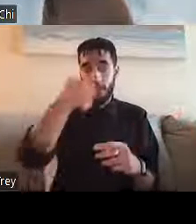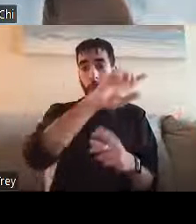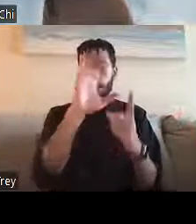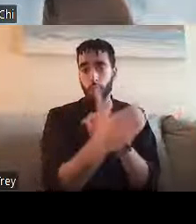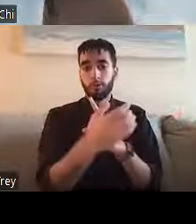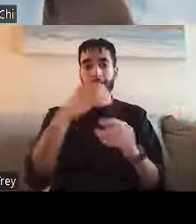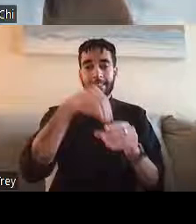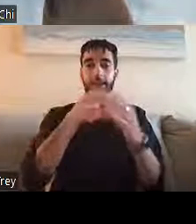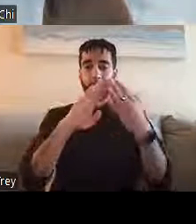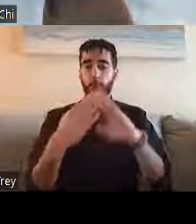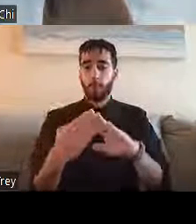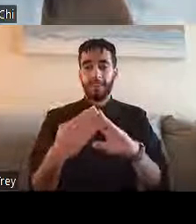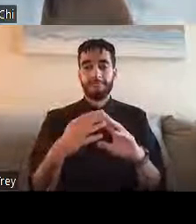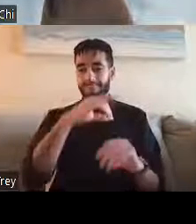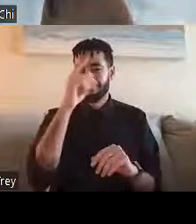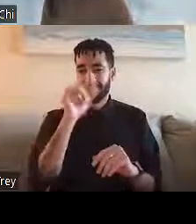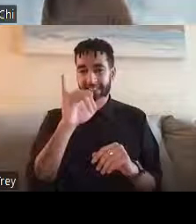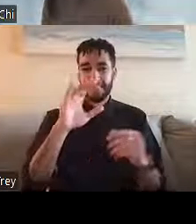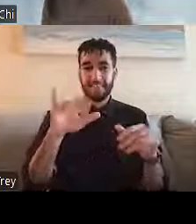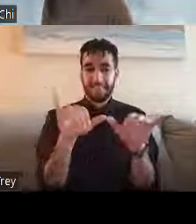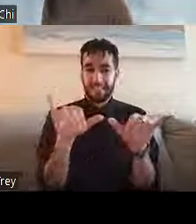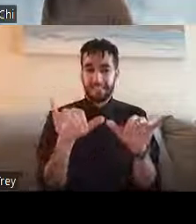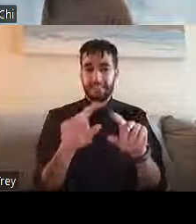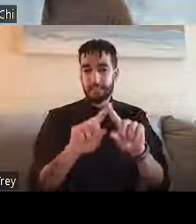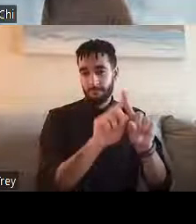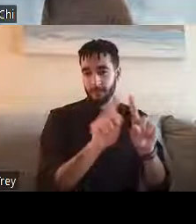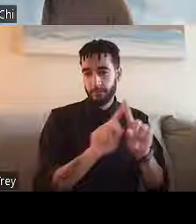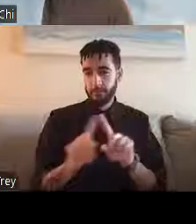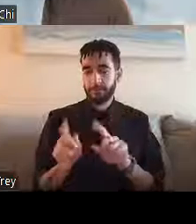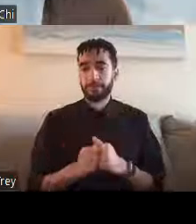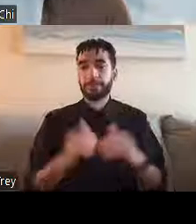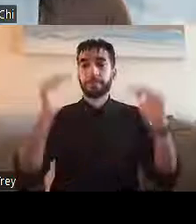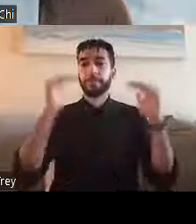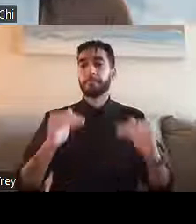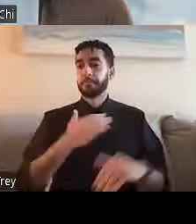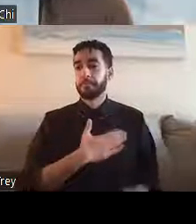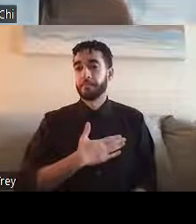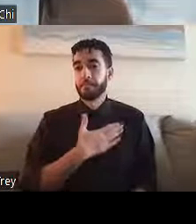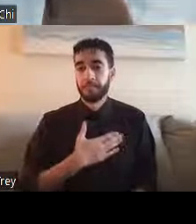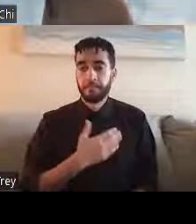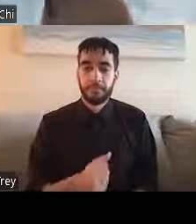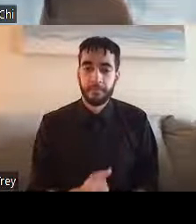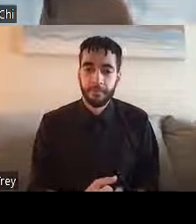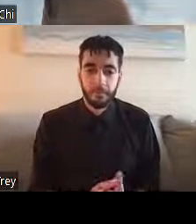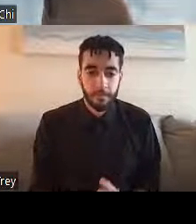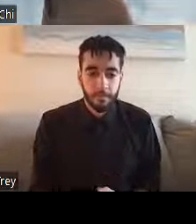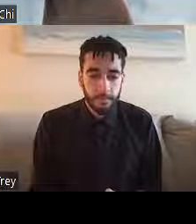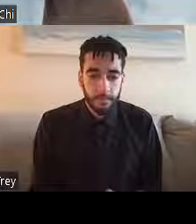to small sample sizes. Okay, next slide.